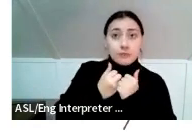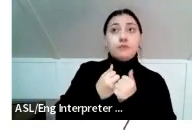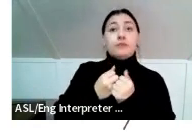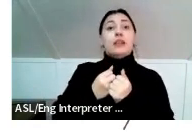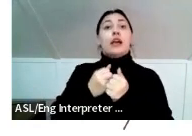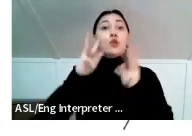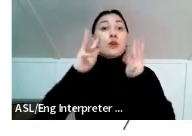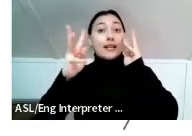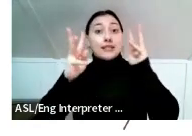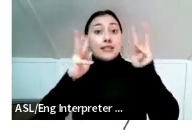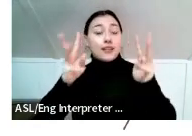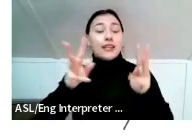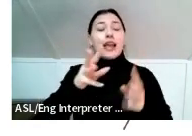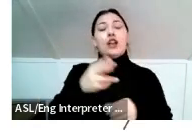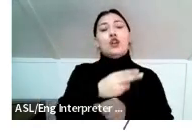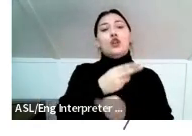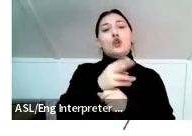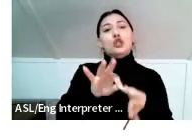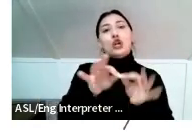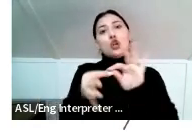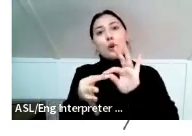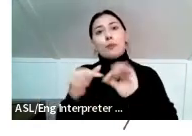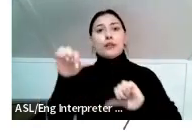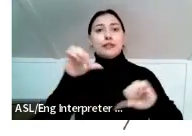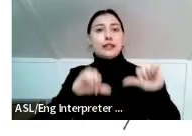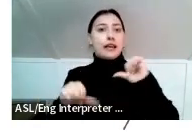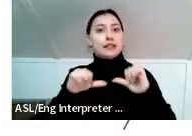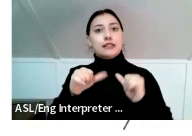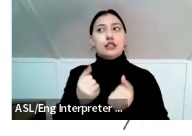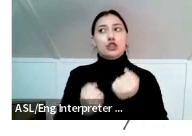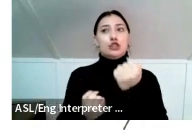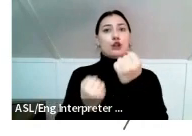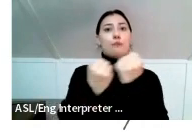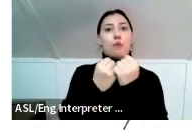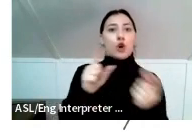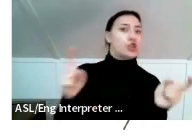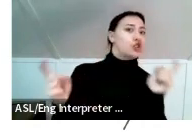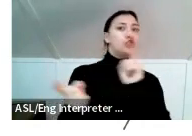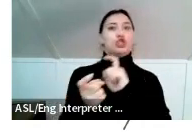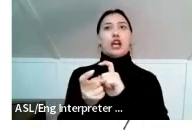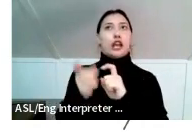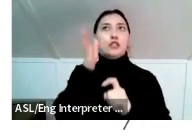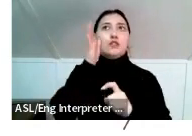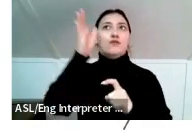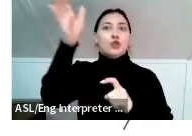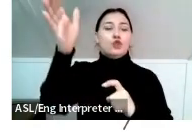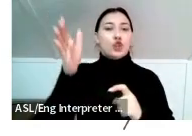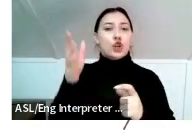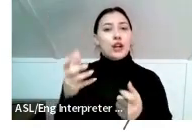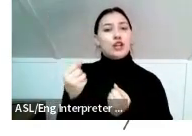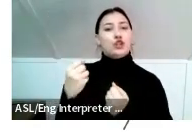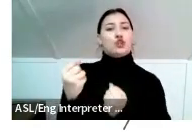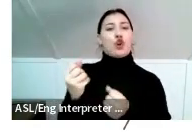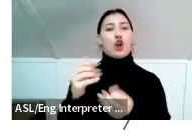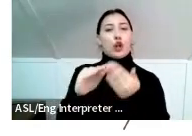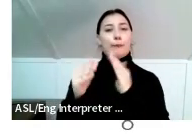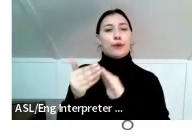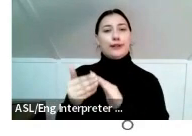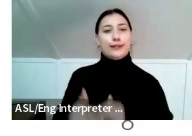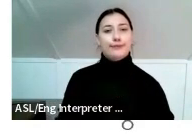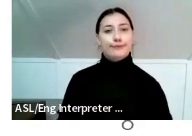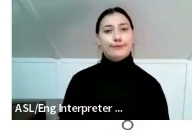humanities, and/or interpretive sciences to support transformational change and strengthen communities.